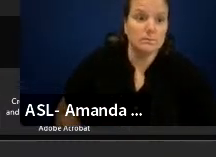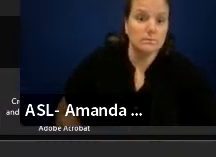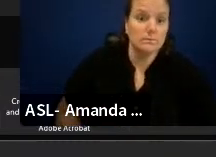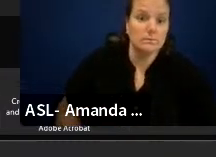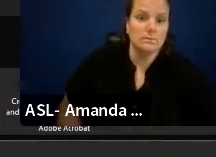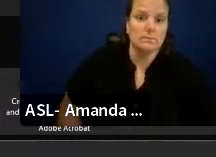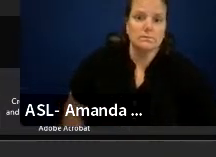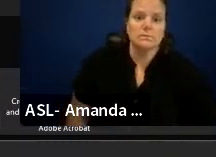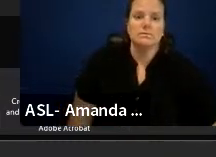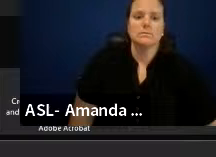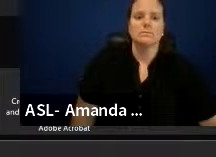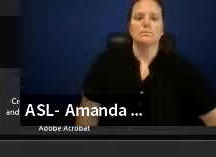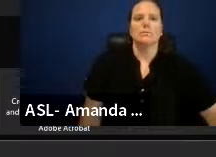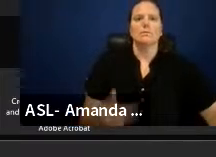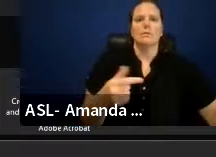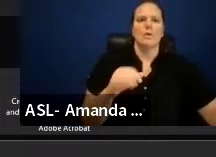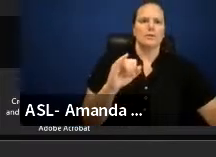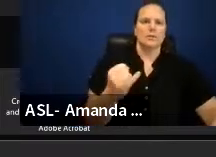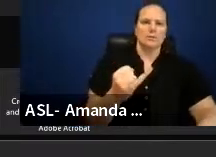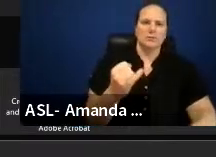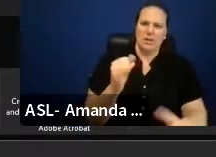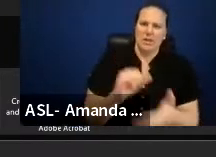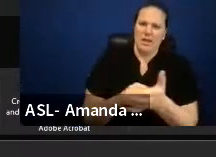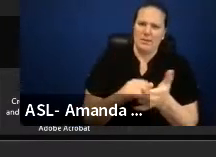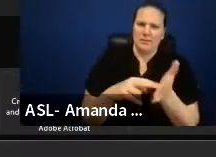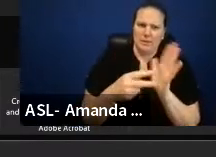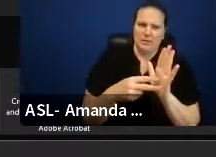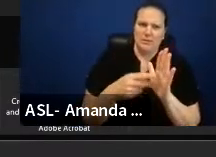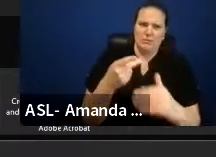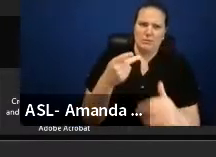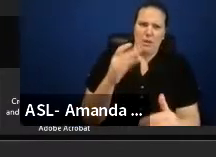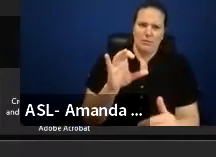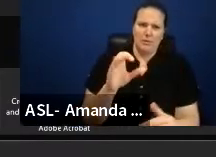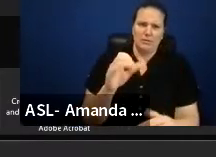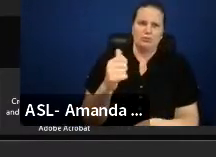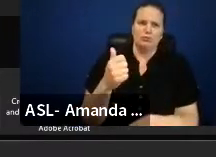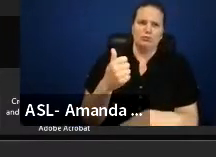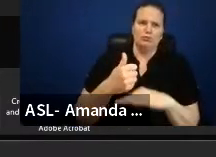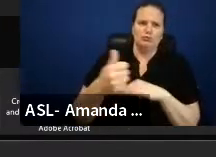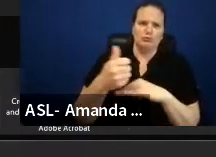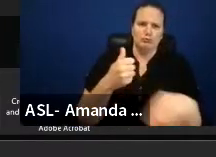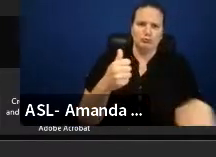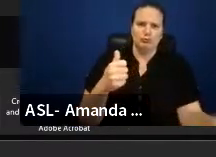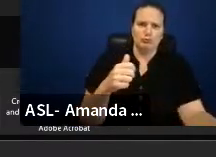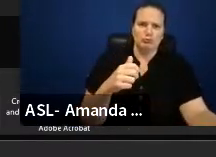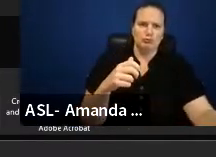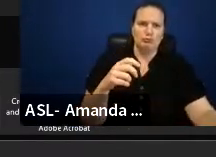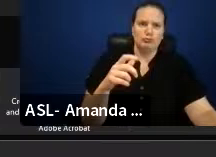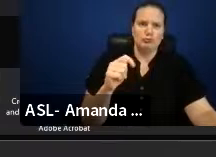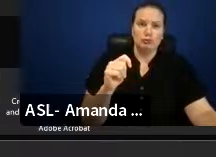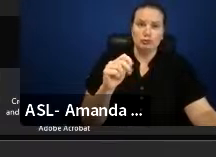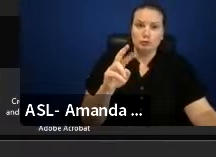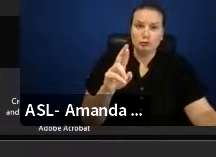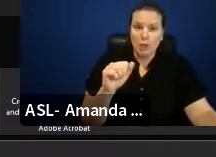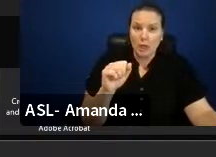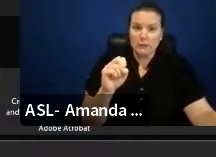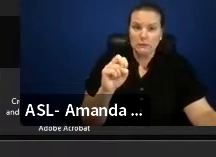Should that read public transit as opposed to public transport?